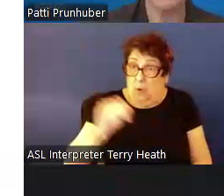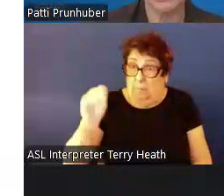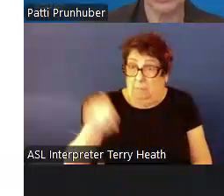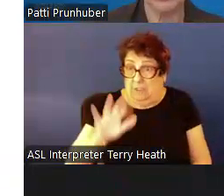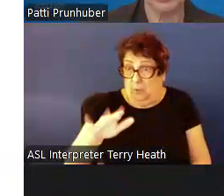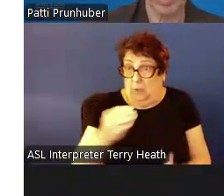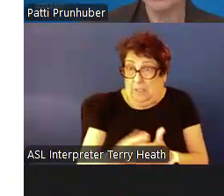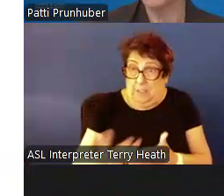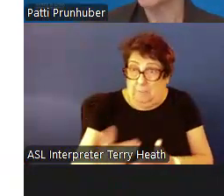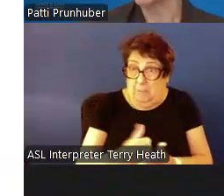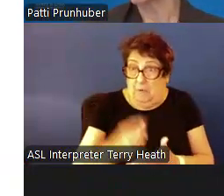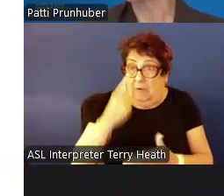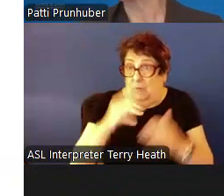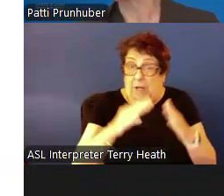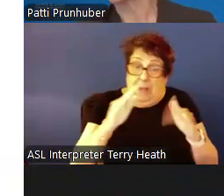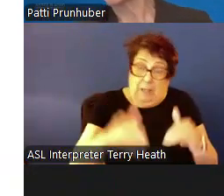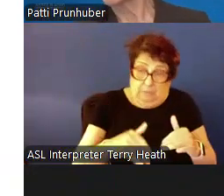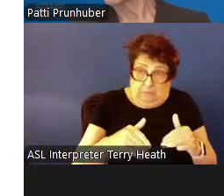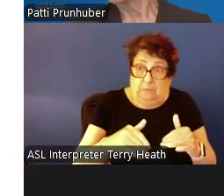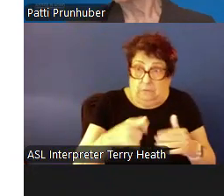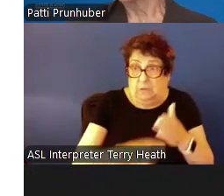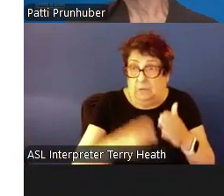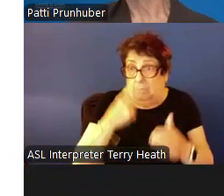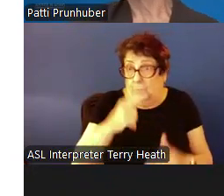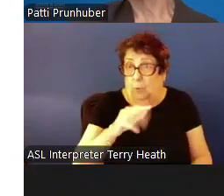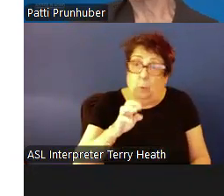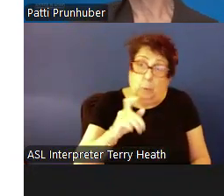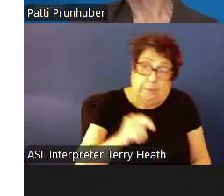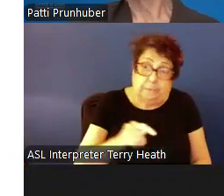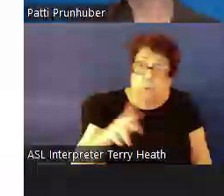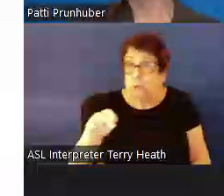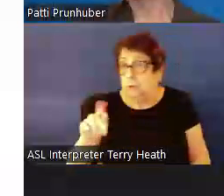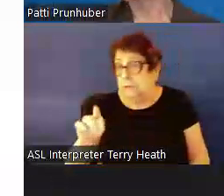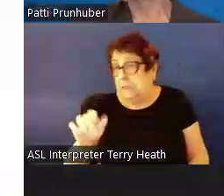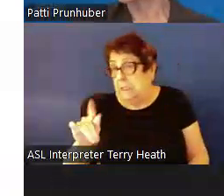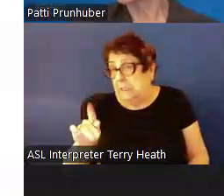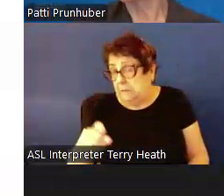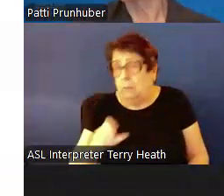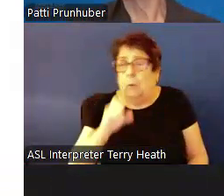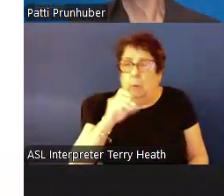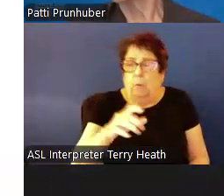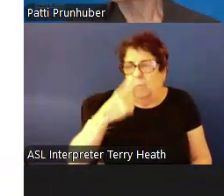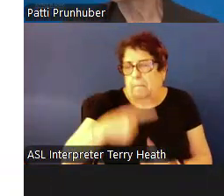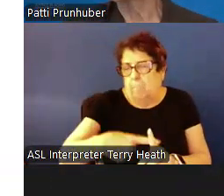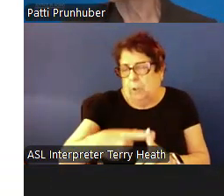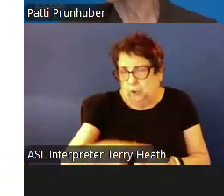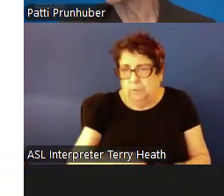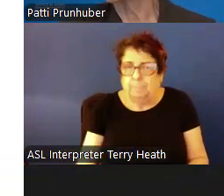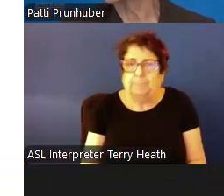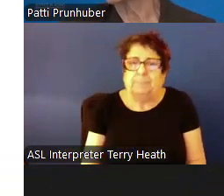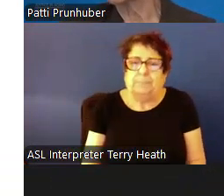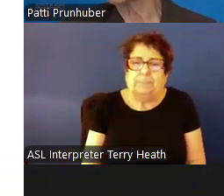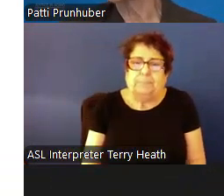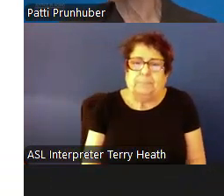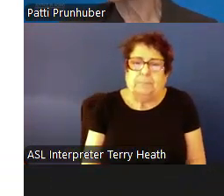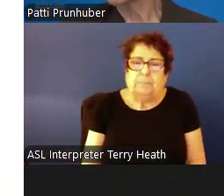and utilities, or for your mortgage and insurance. And what we see here is